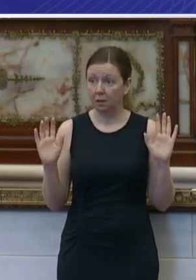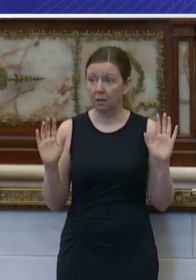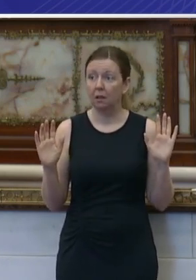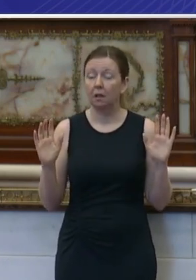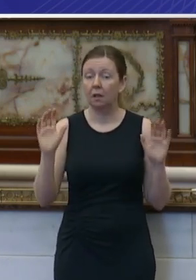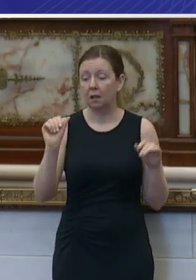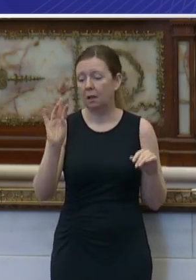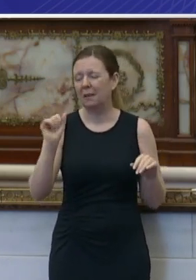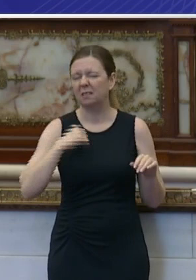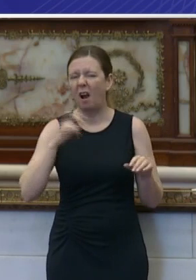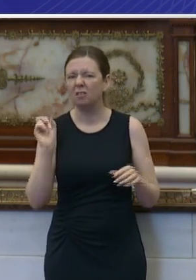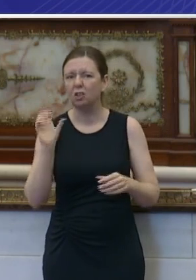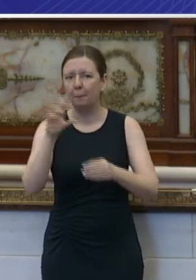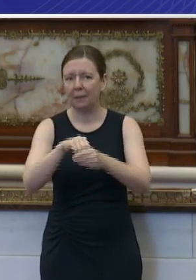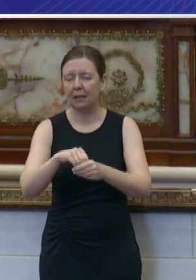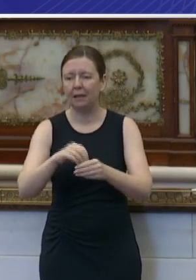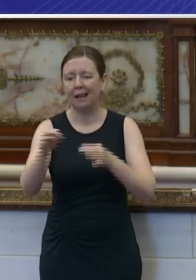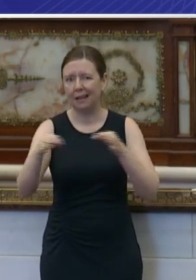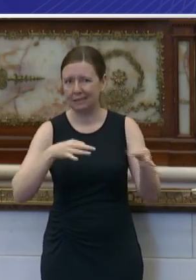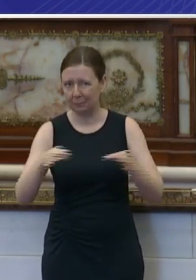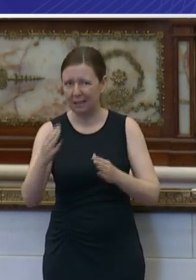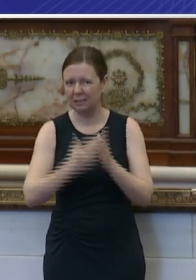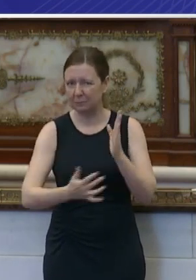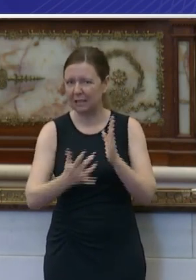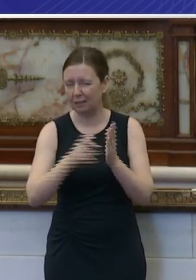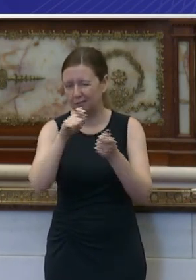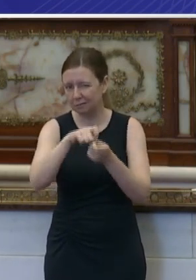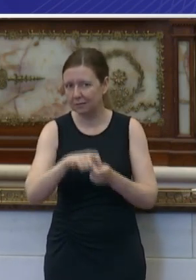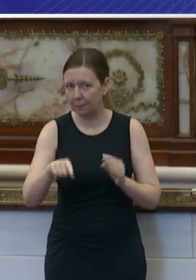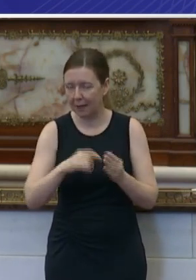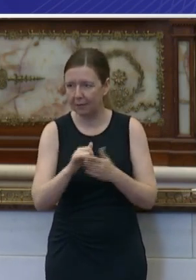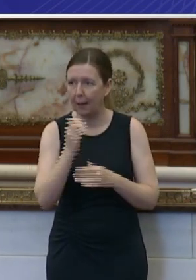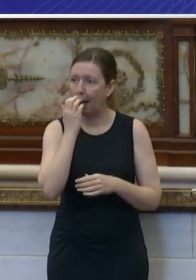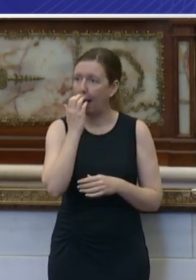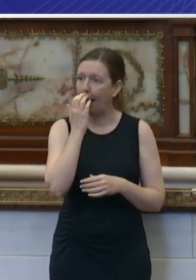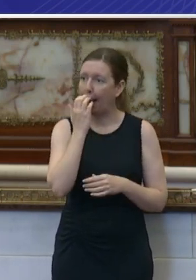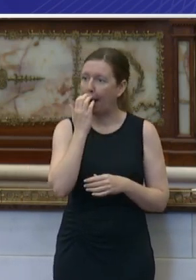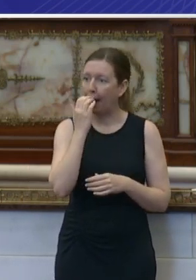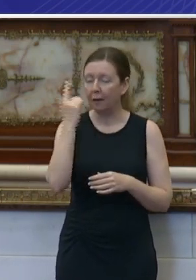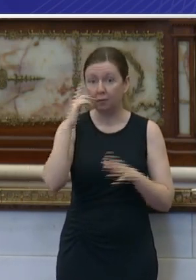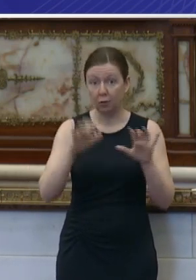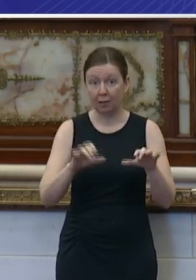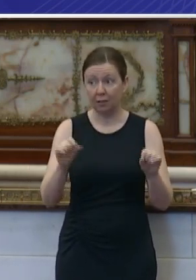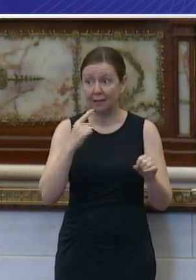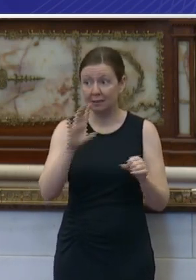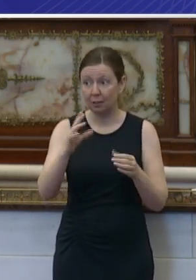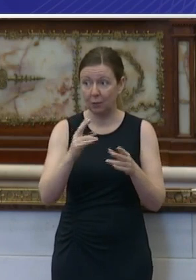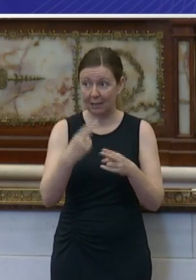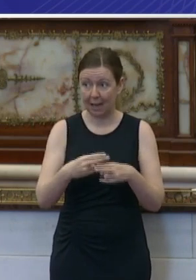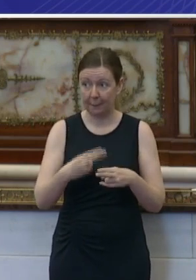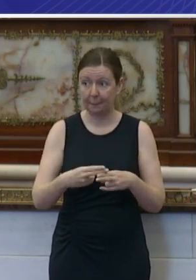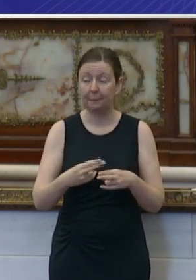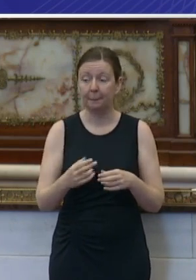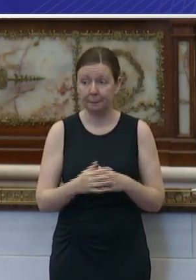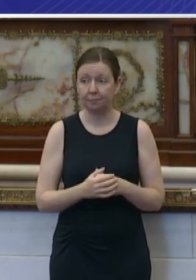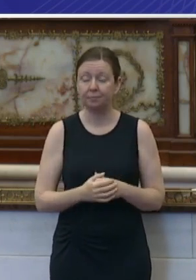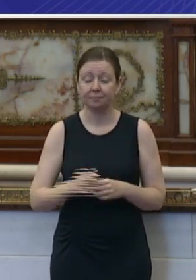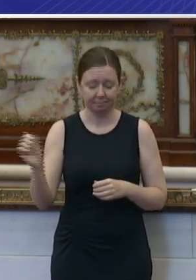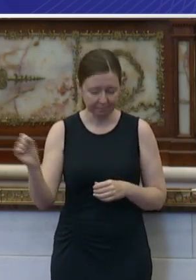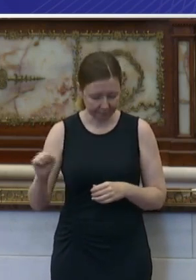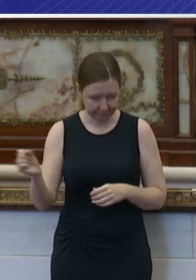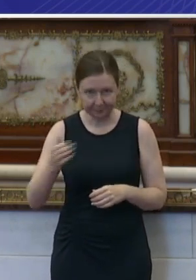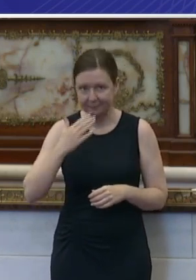I'll jump in and explain something technical about it. For the record, could you state your name for the record so the stenographer can have that information?